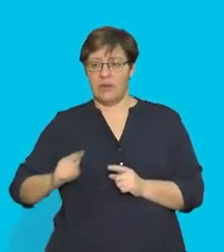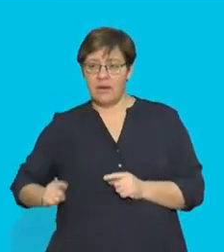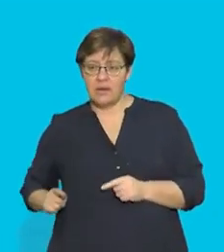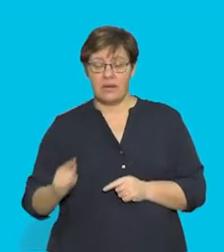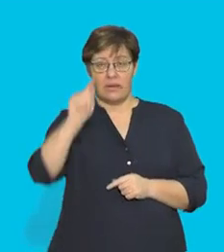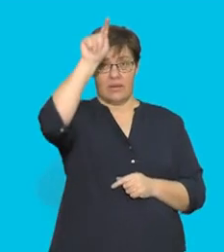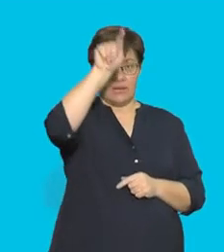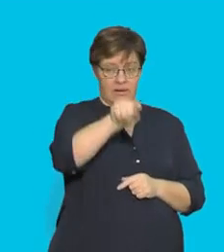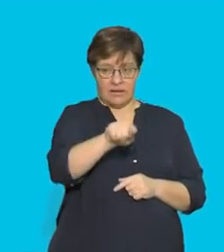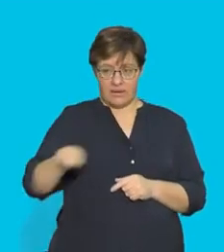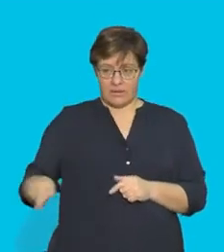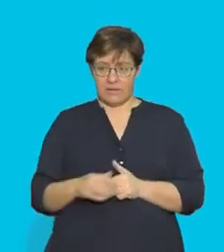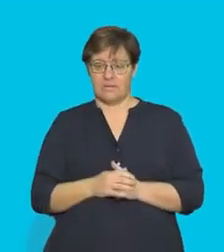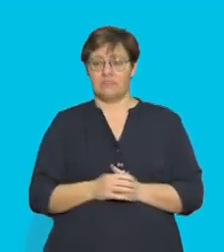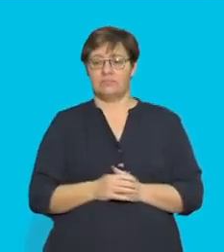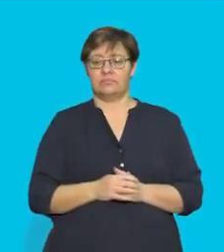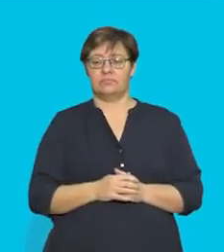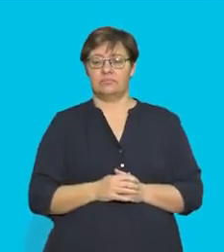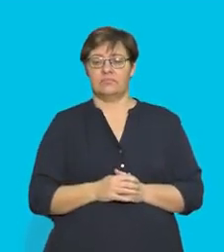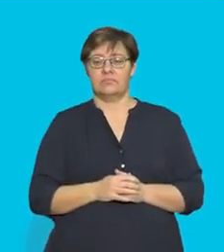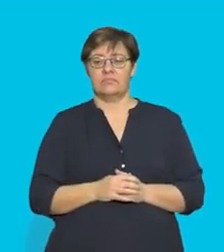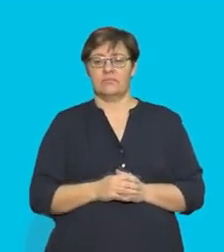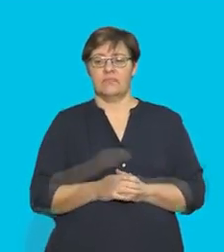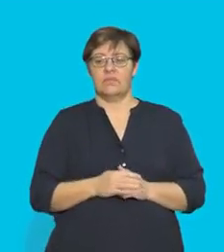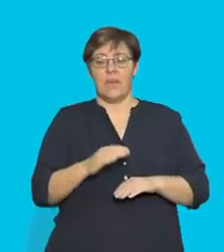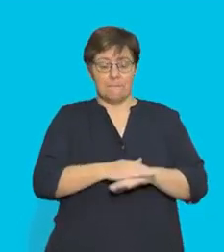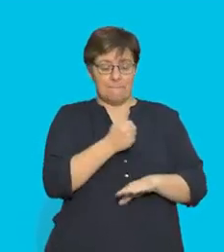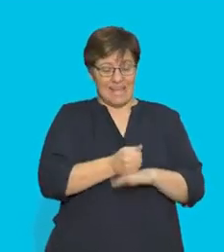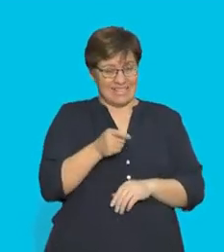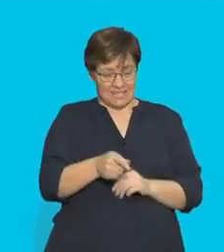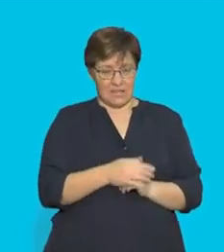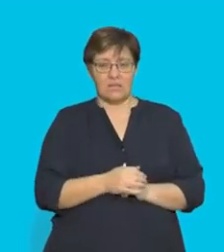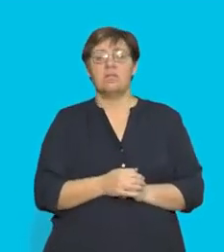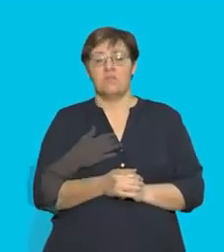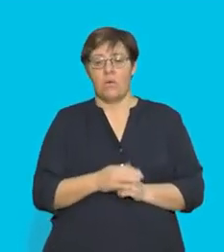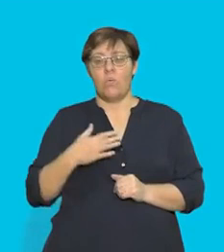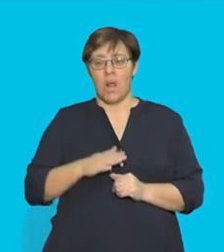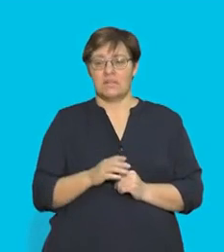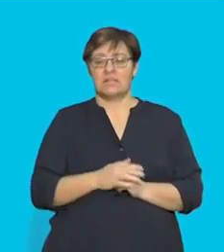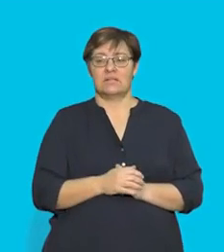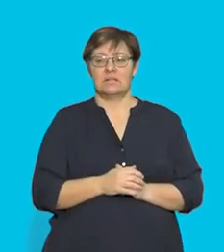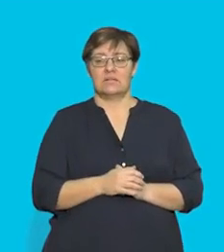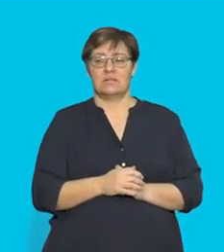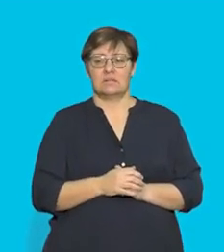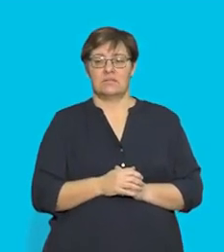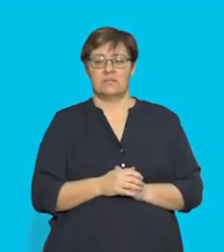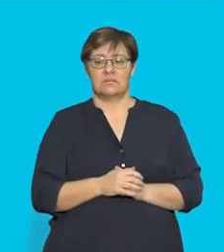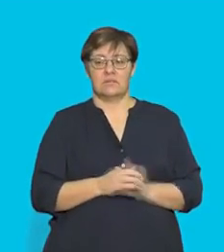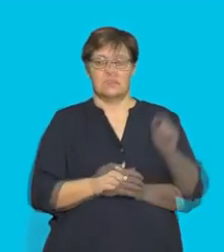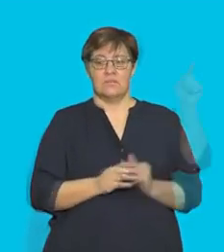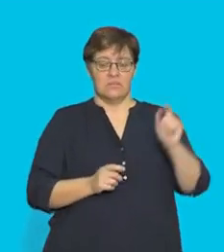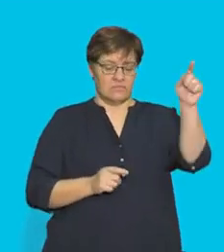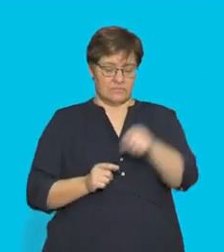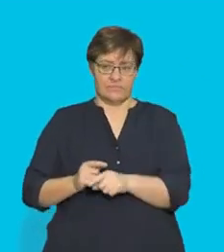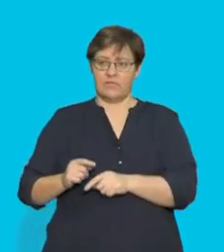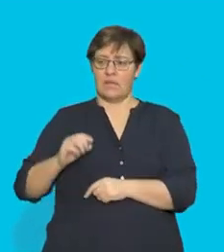here, okay, and the base of the cuboid. So they want the angle between that and